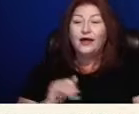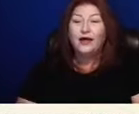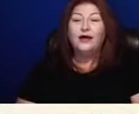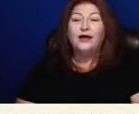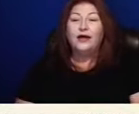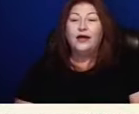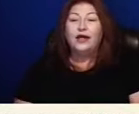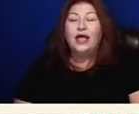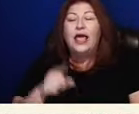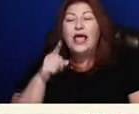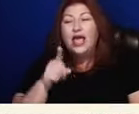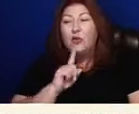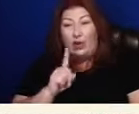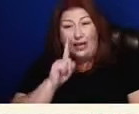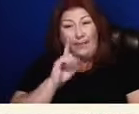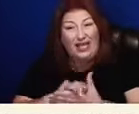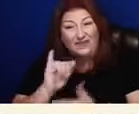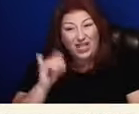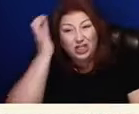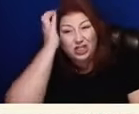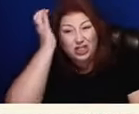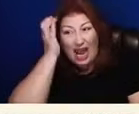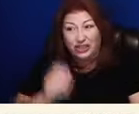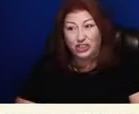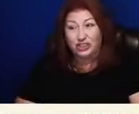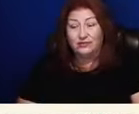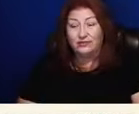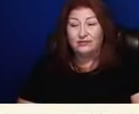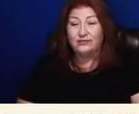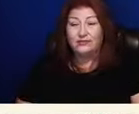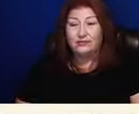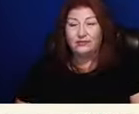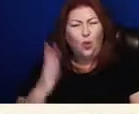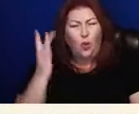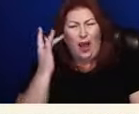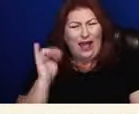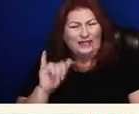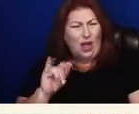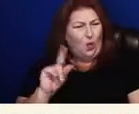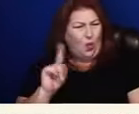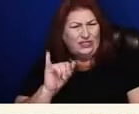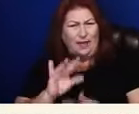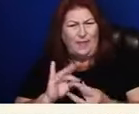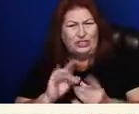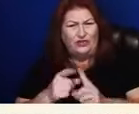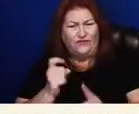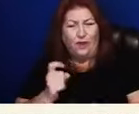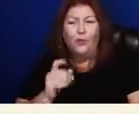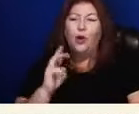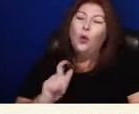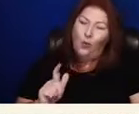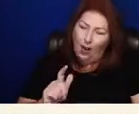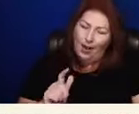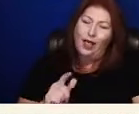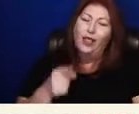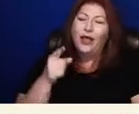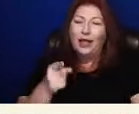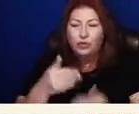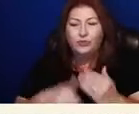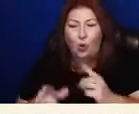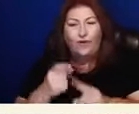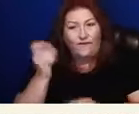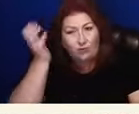he really believes that he's trash, right? Why is that? Where did that message come from? Well, he was born out of